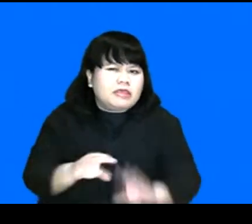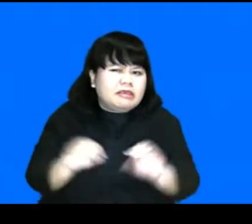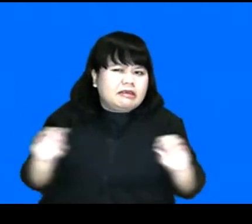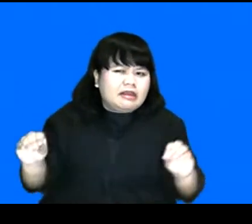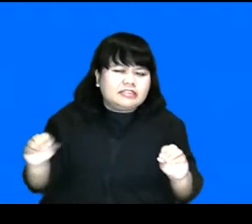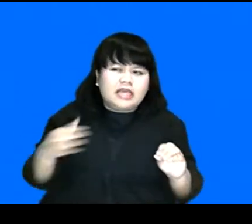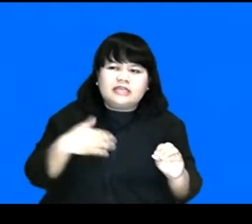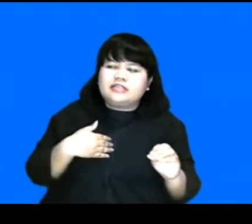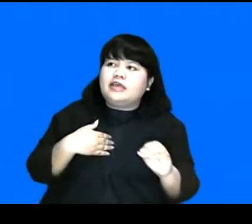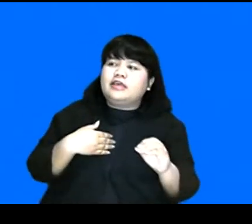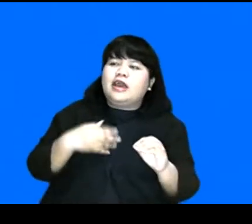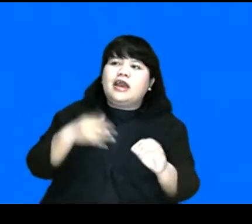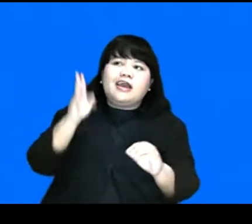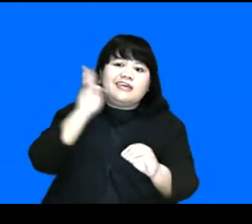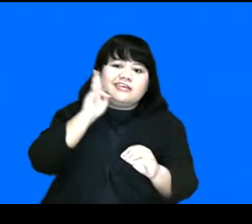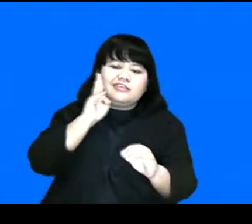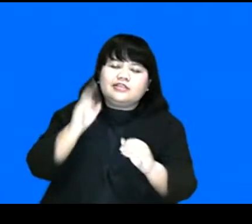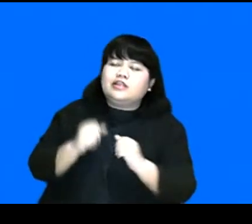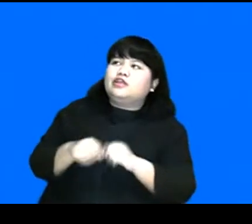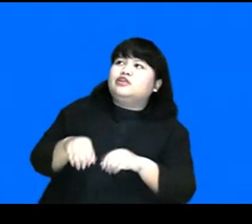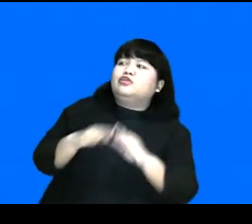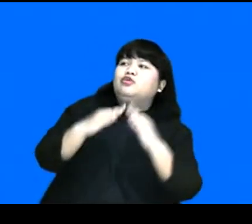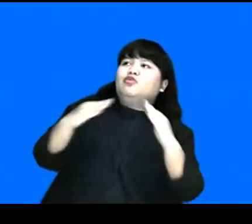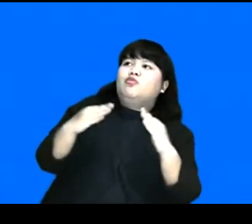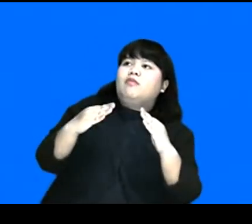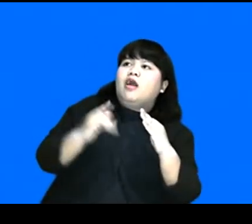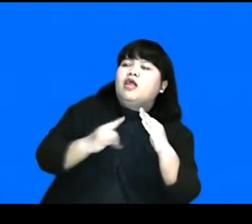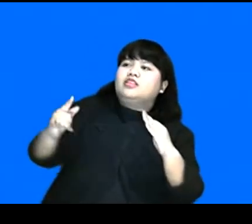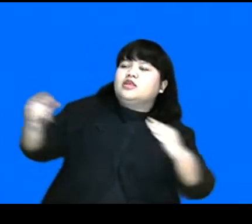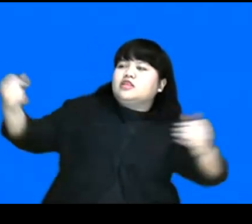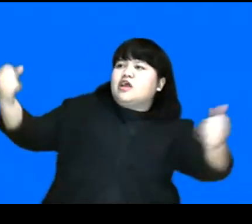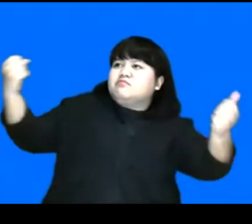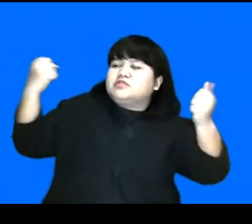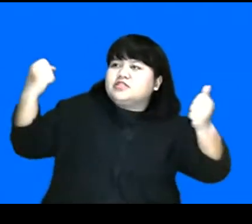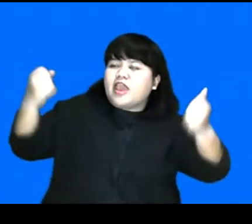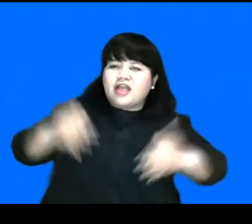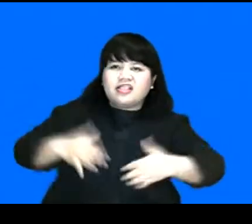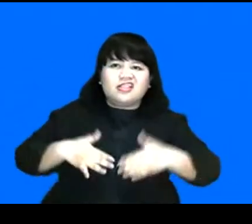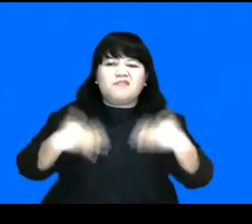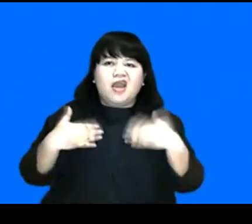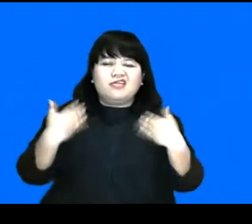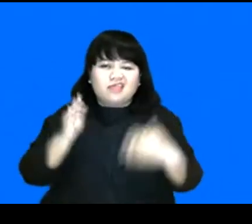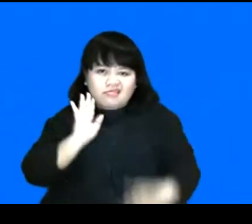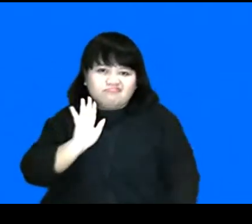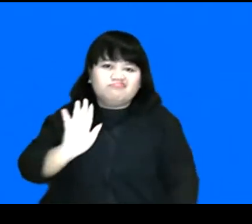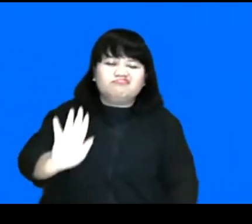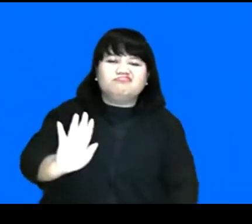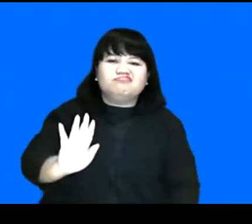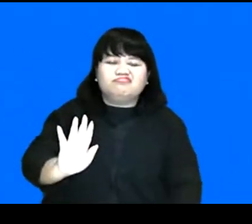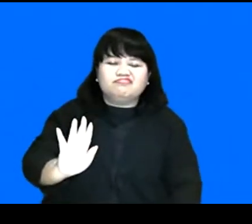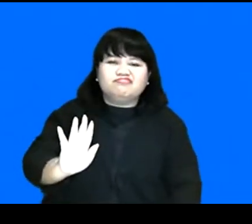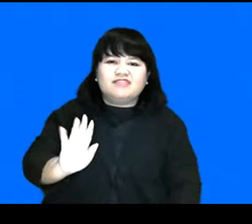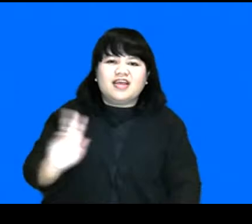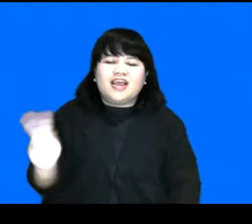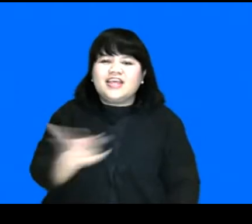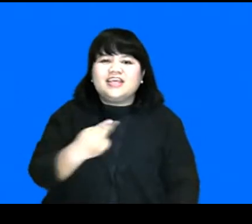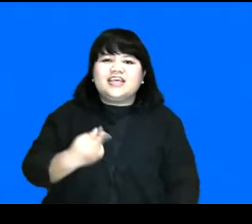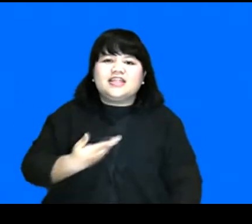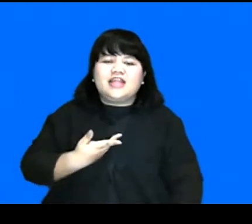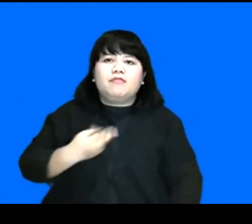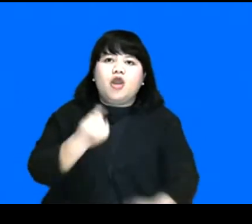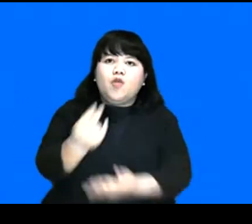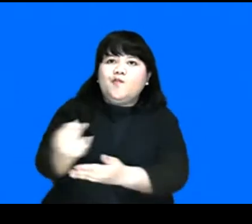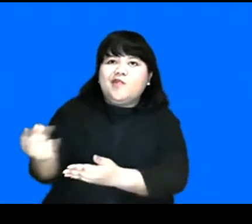next day with his iron clothes or even washed clothes only because of your work, to see the economic